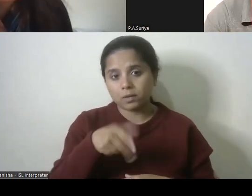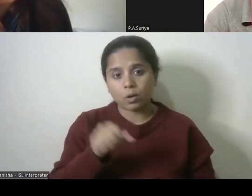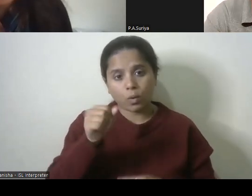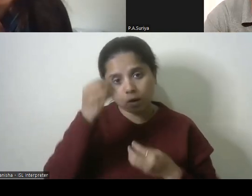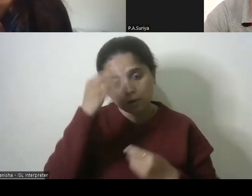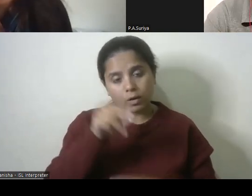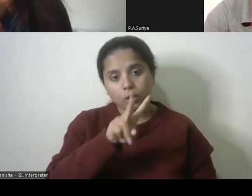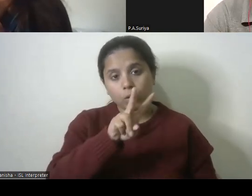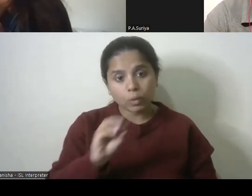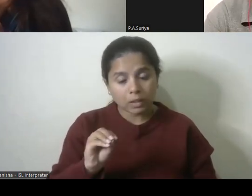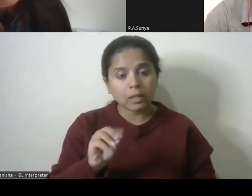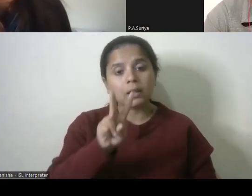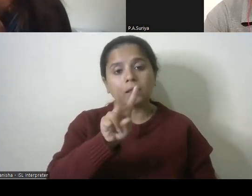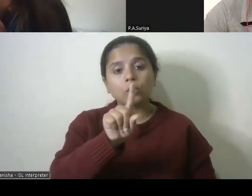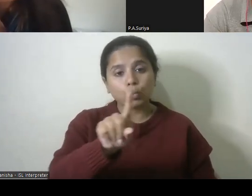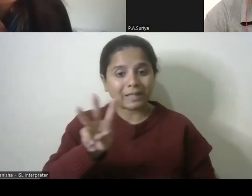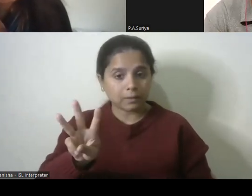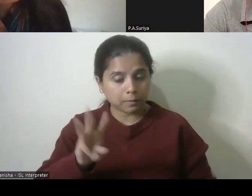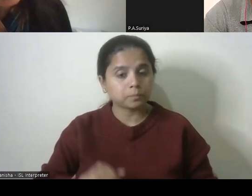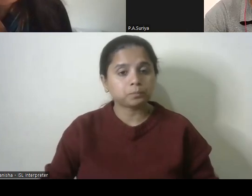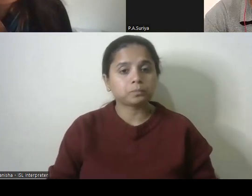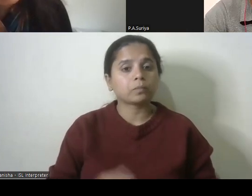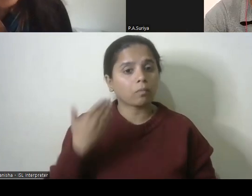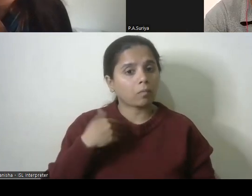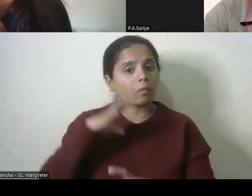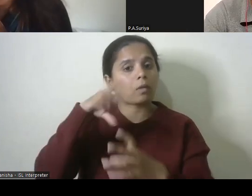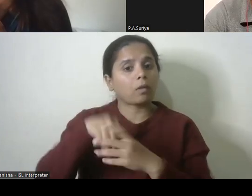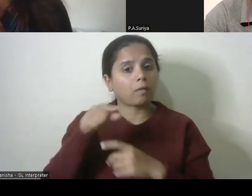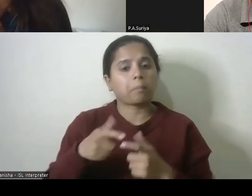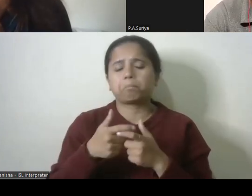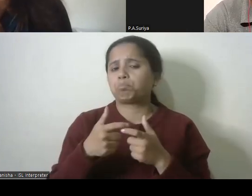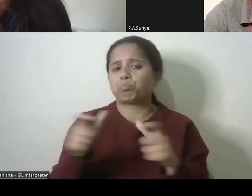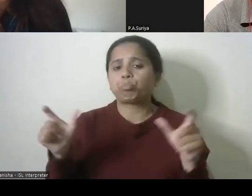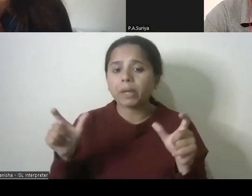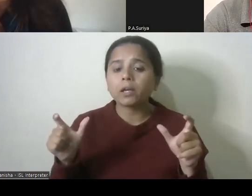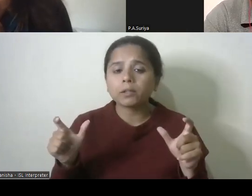in 2013, I was involved in